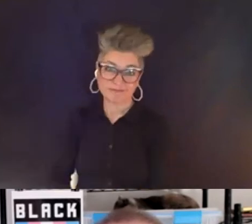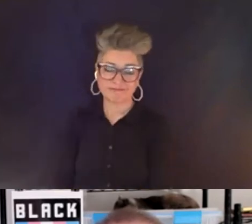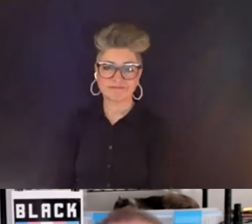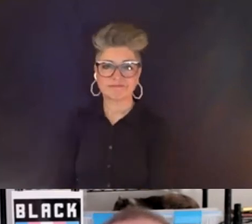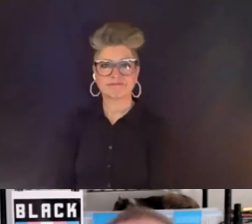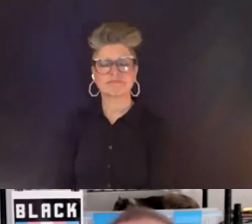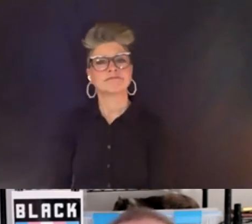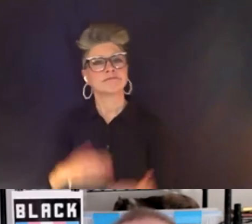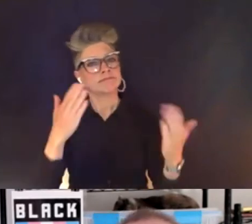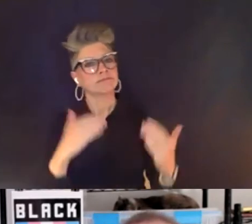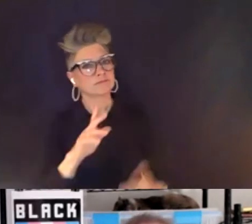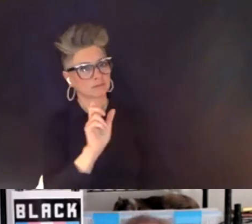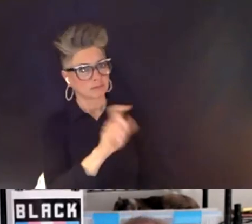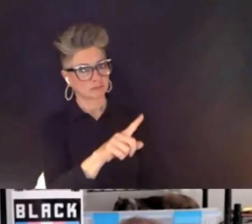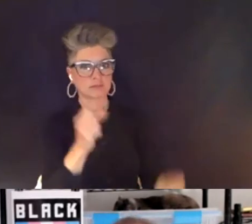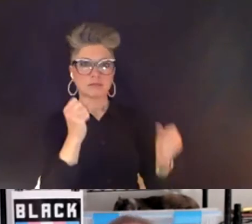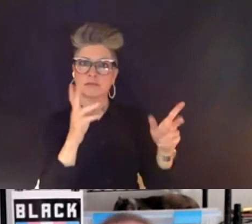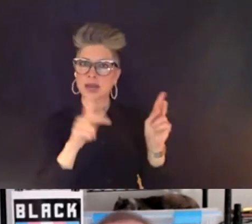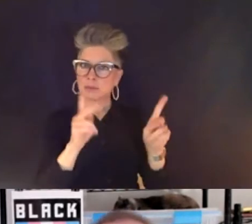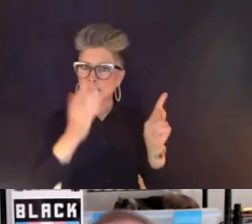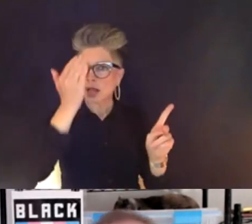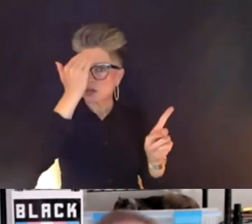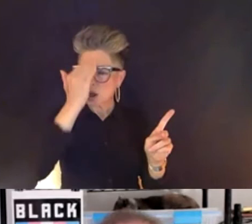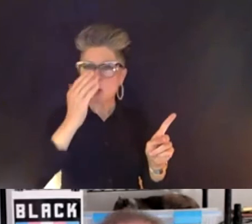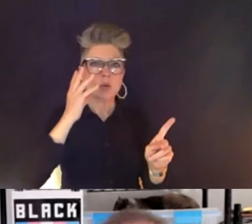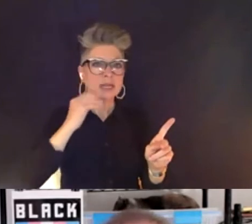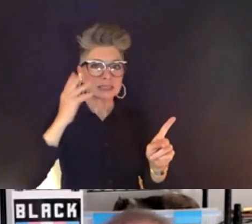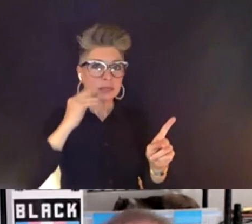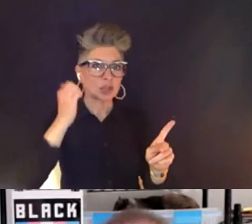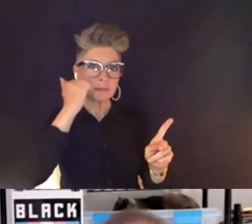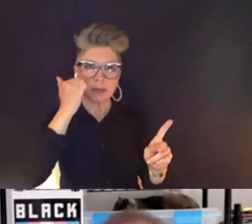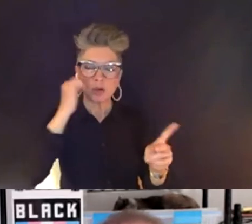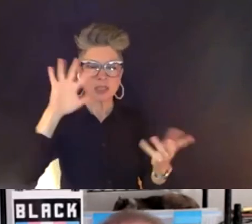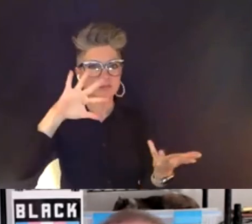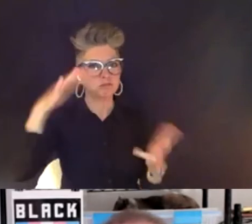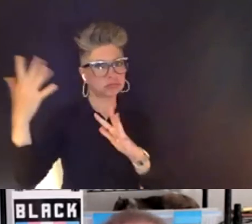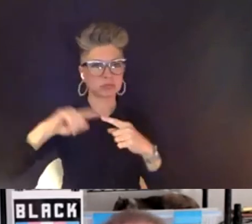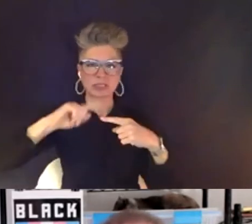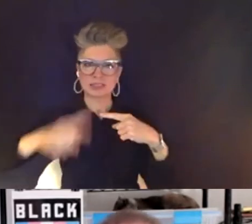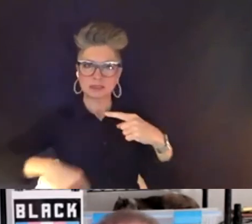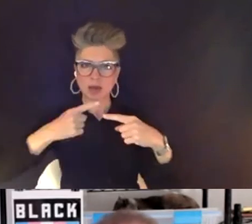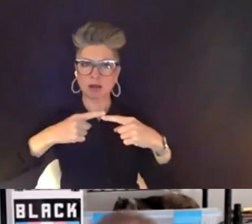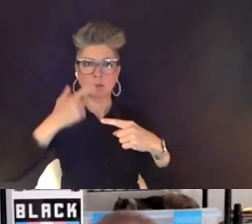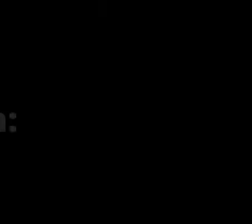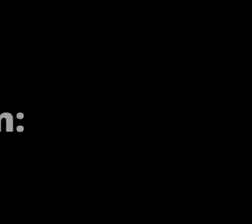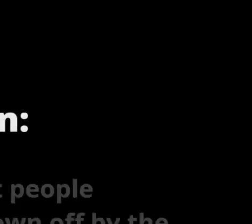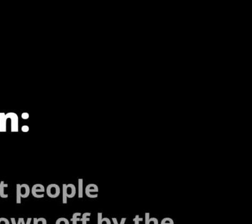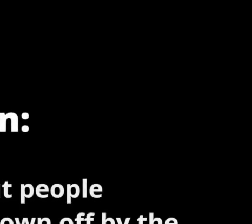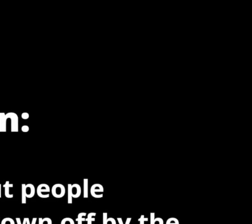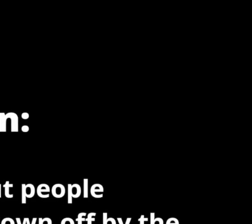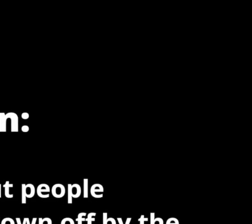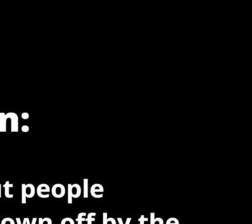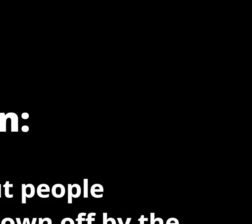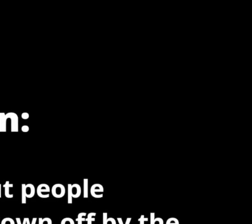So the next question is, a lot of people I know who experience periods were thrown off their regular cycles by the Pfizer vaccine specifically. Do